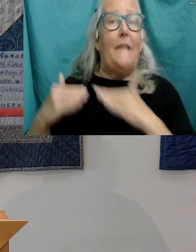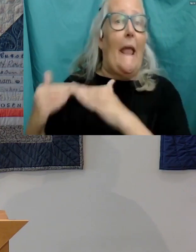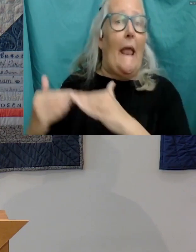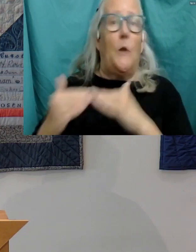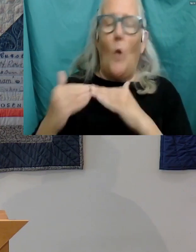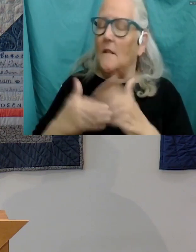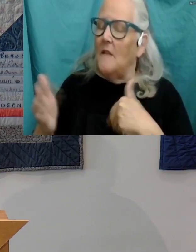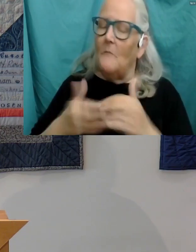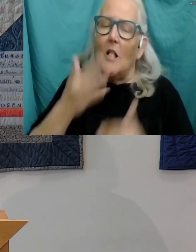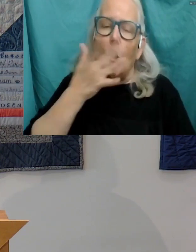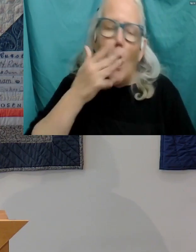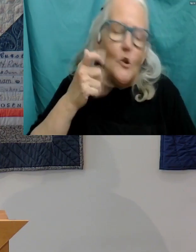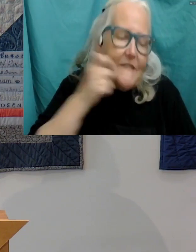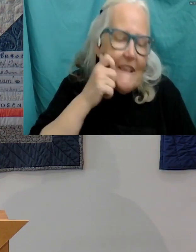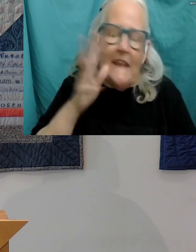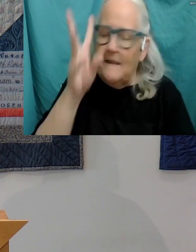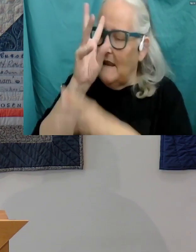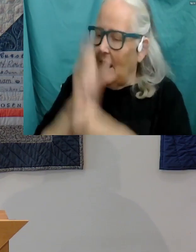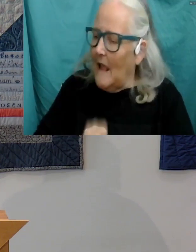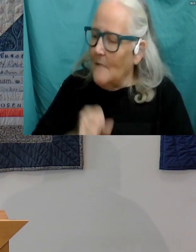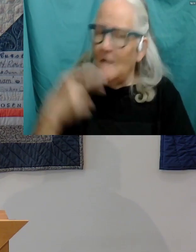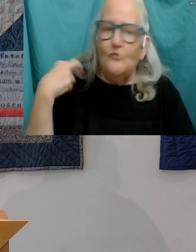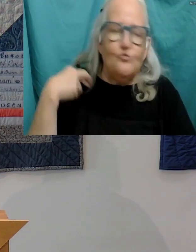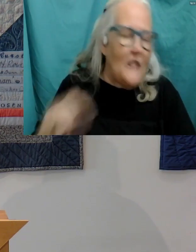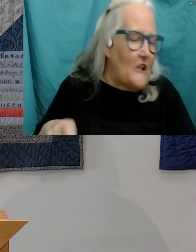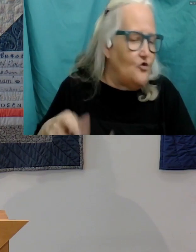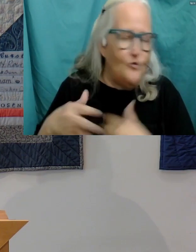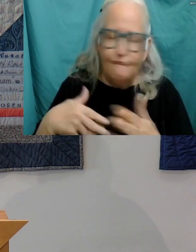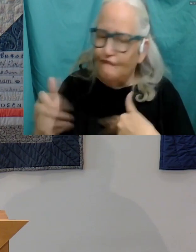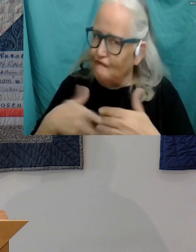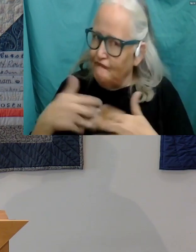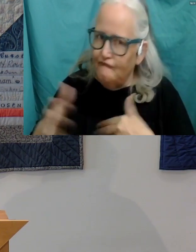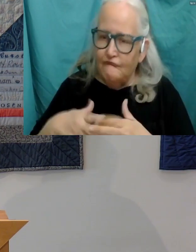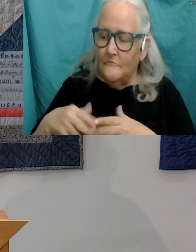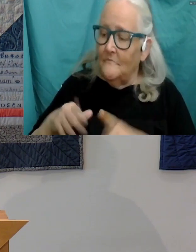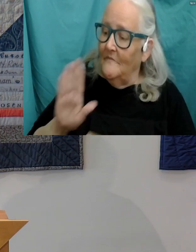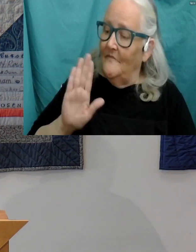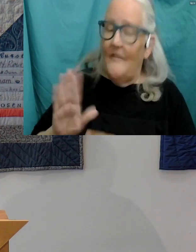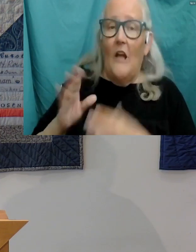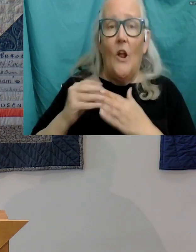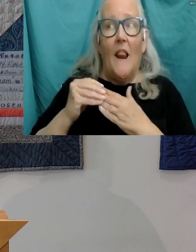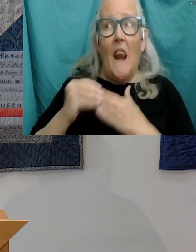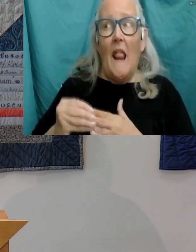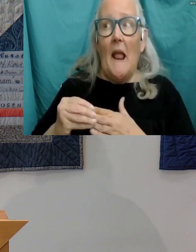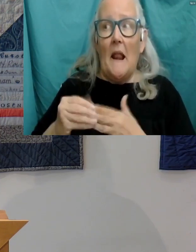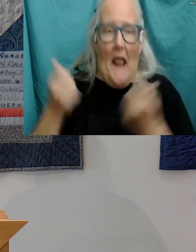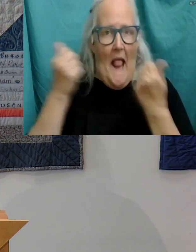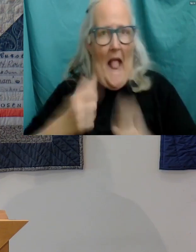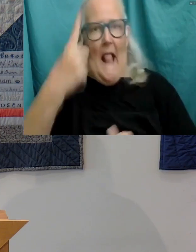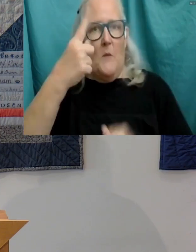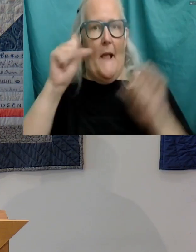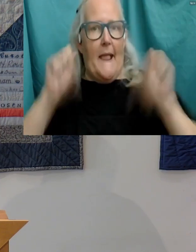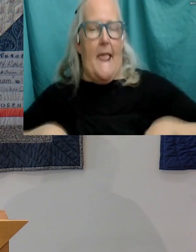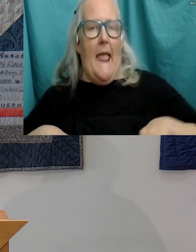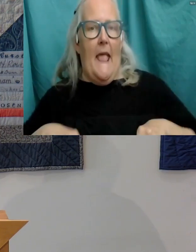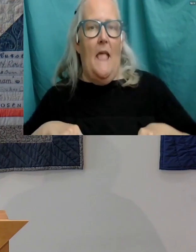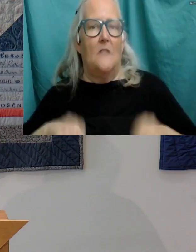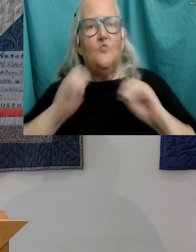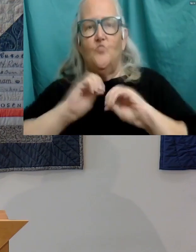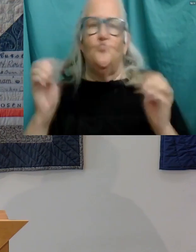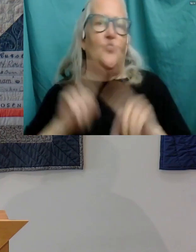religious rights. In Libertalia, leadership is open to all, without distinction of nature or